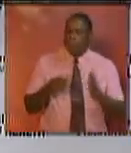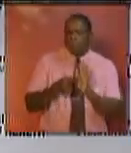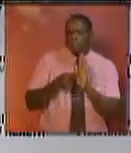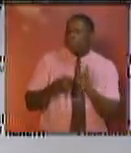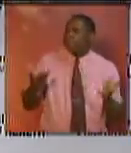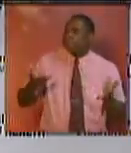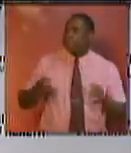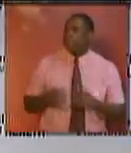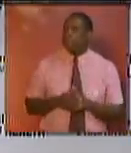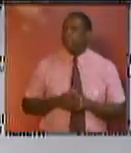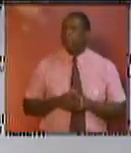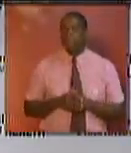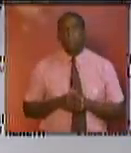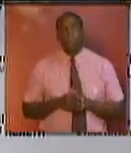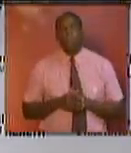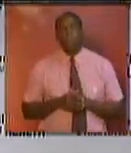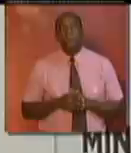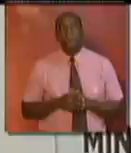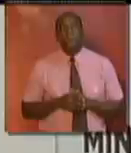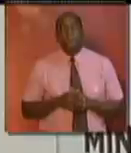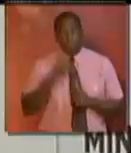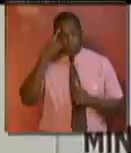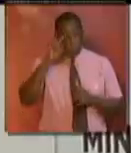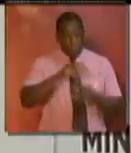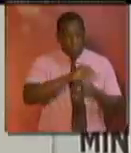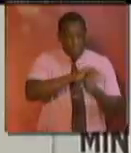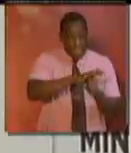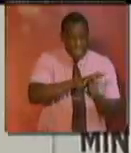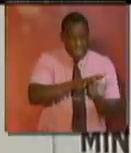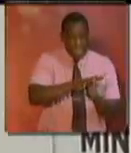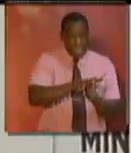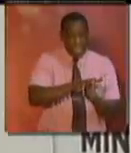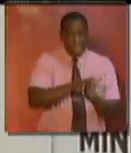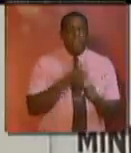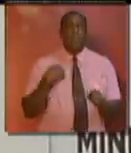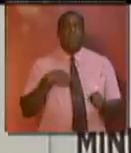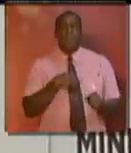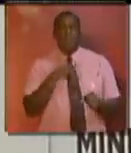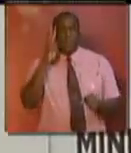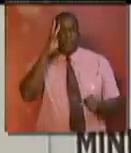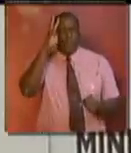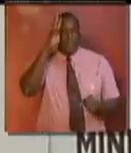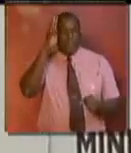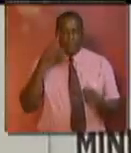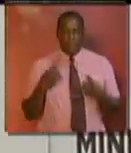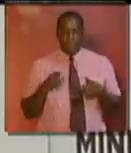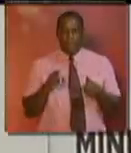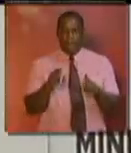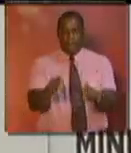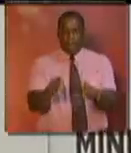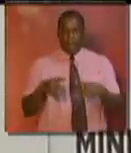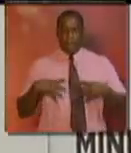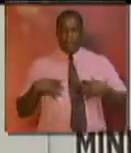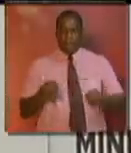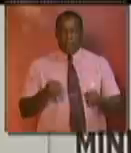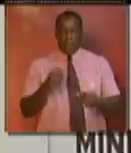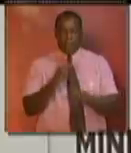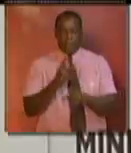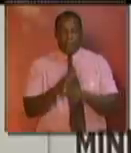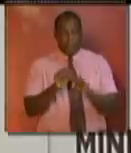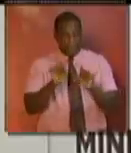with respect to COVID-19, as you know, we created this parallel healthcare system to